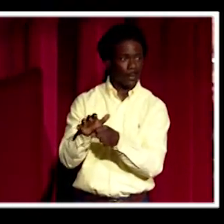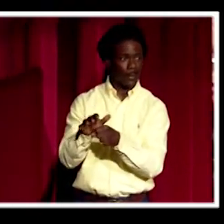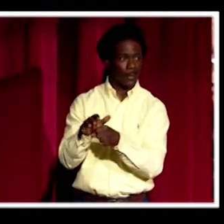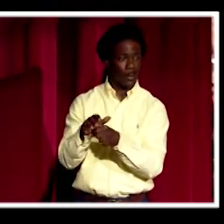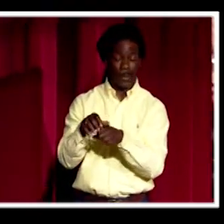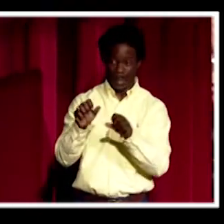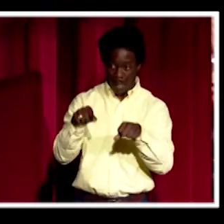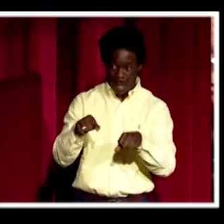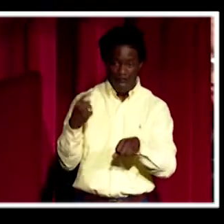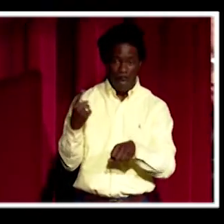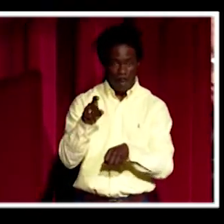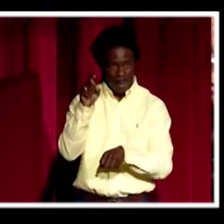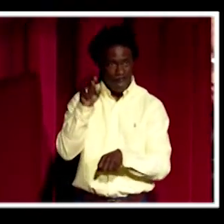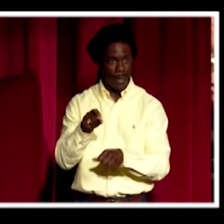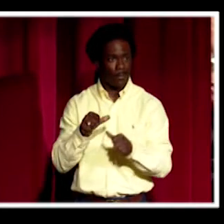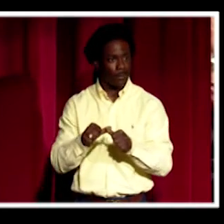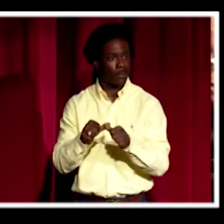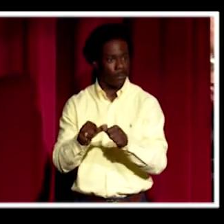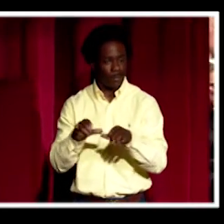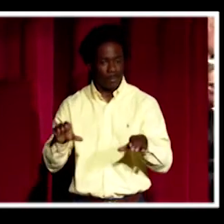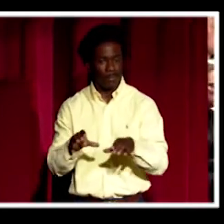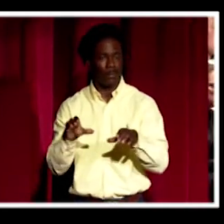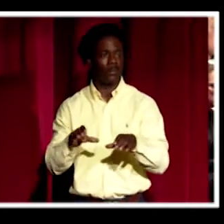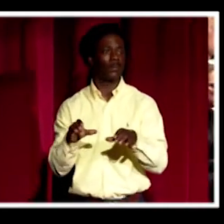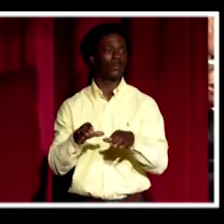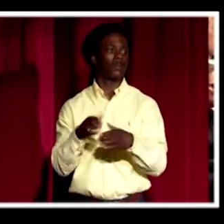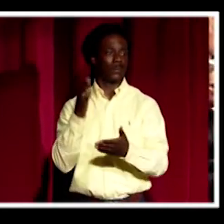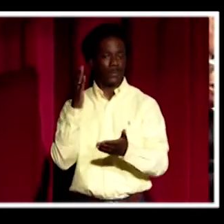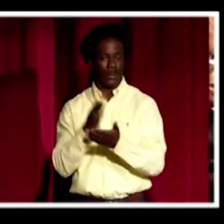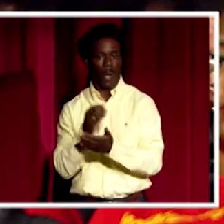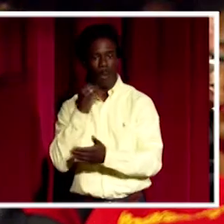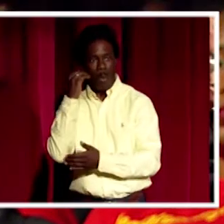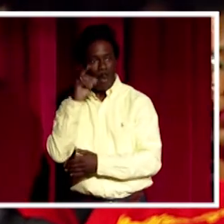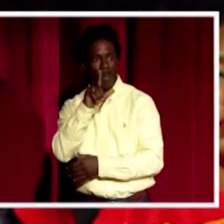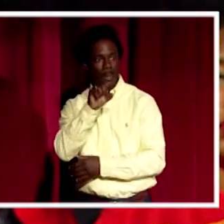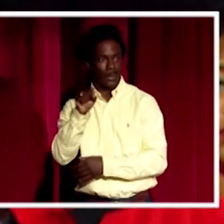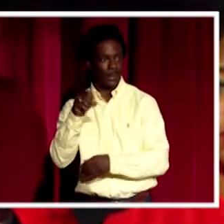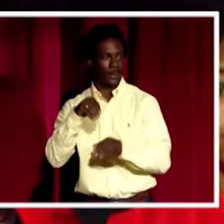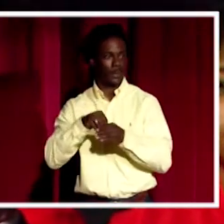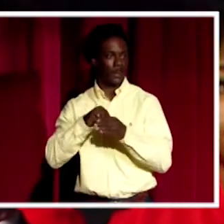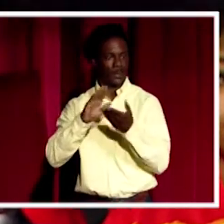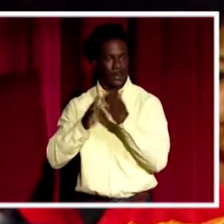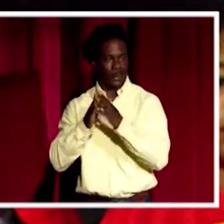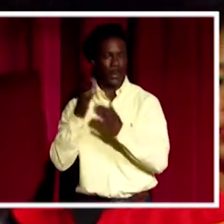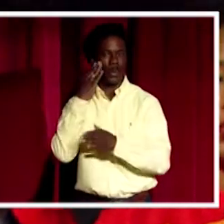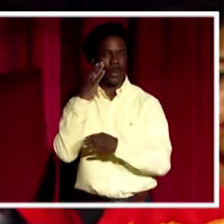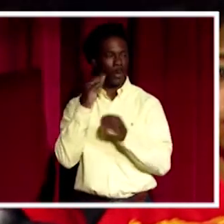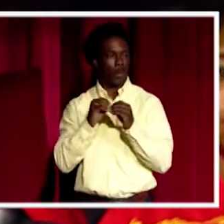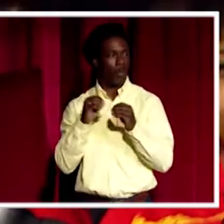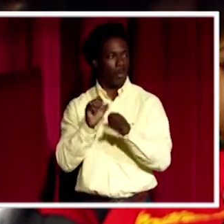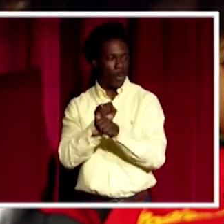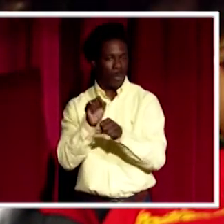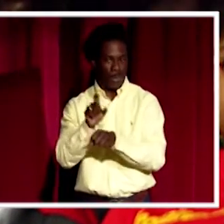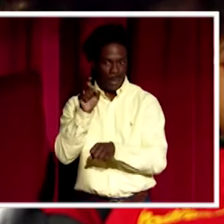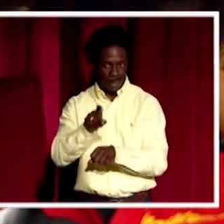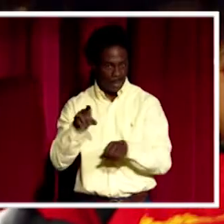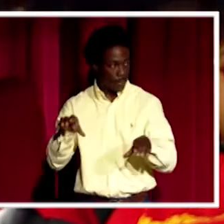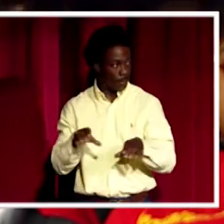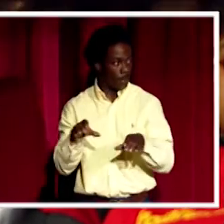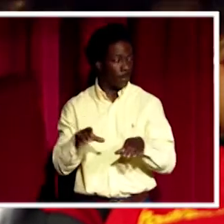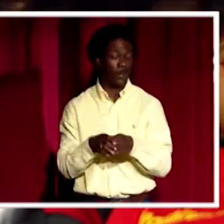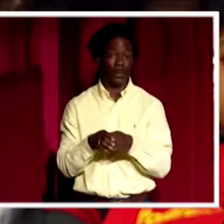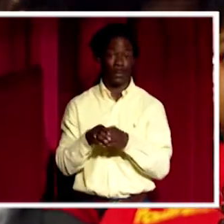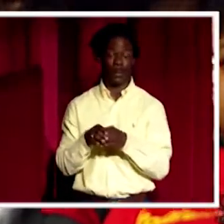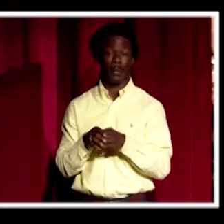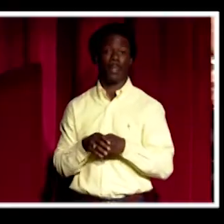must do more to end chronic homelessness in our city. We know there's more work to do. And at the end of the